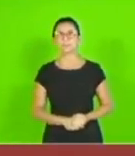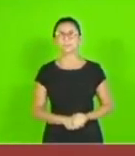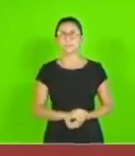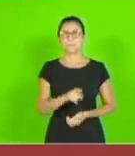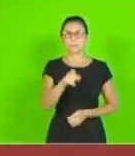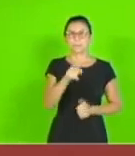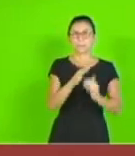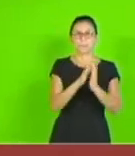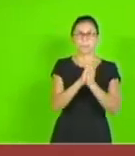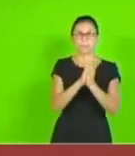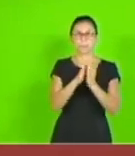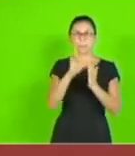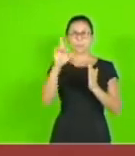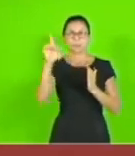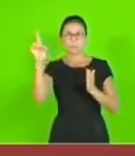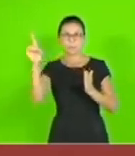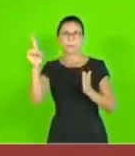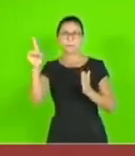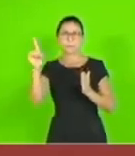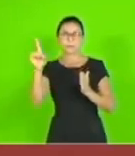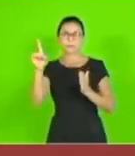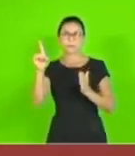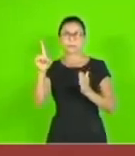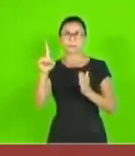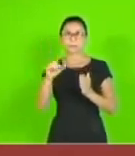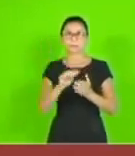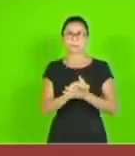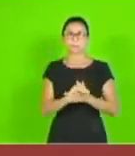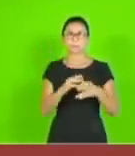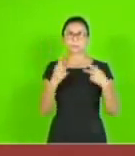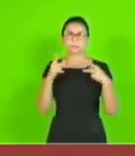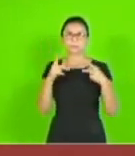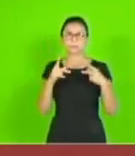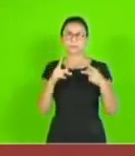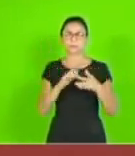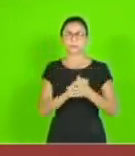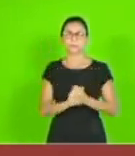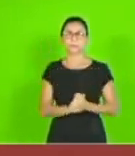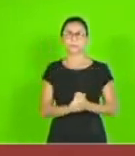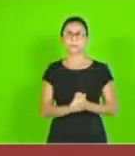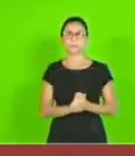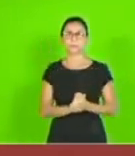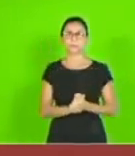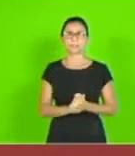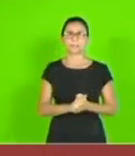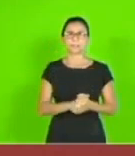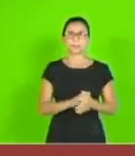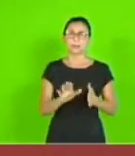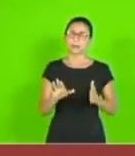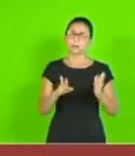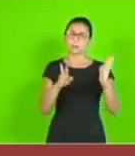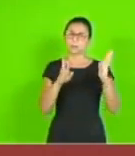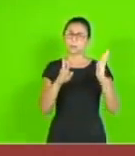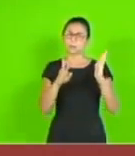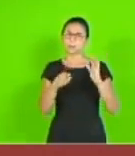is each part of the Trinity? So when we look into the Word, we have to know these different